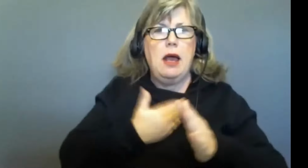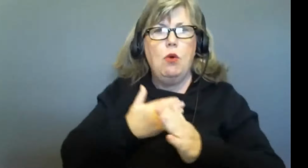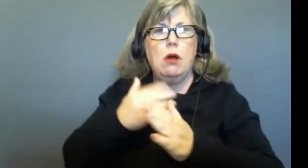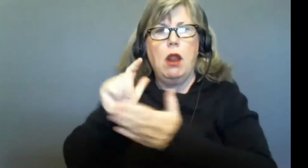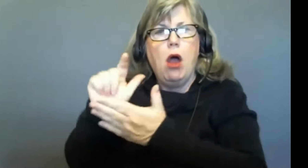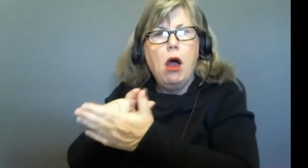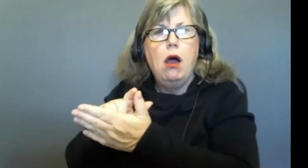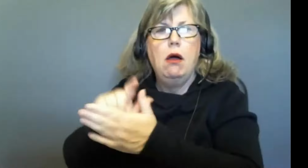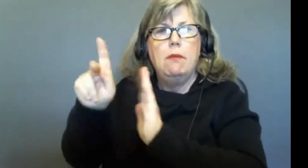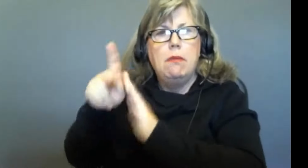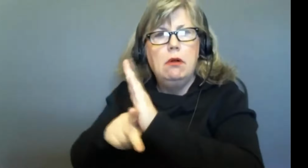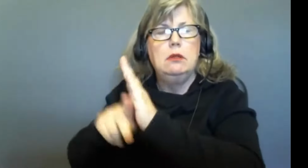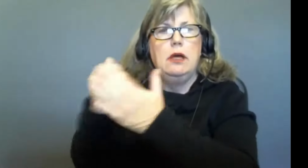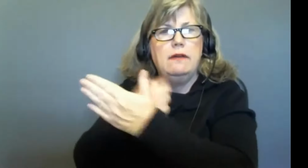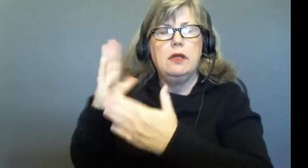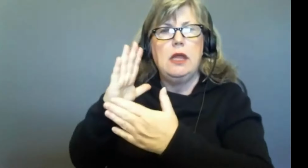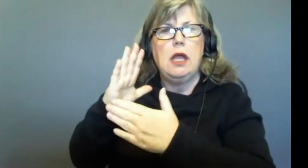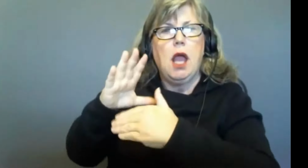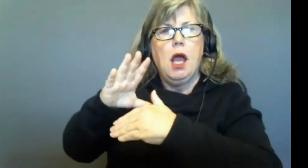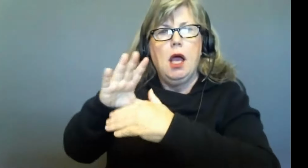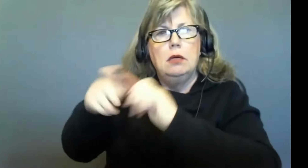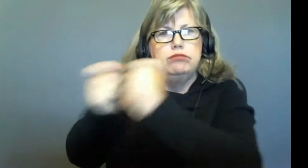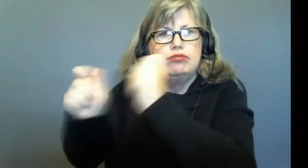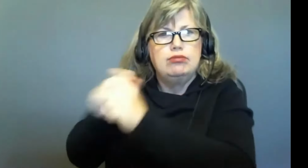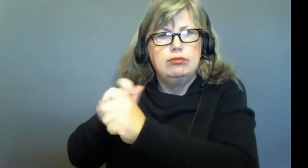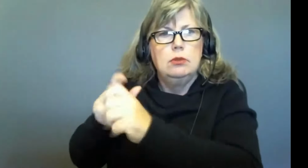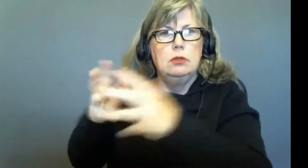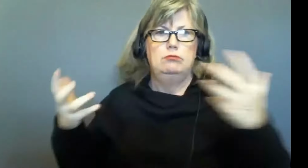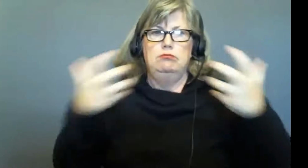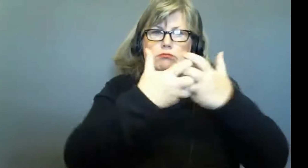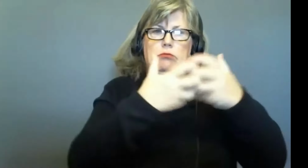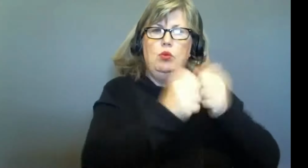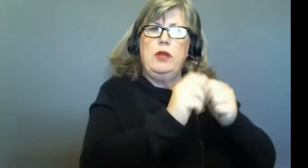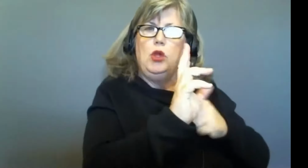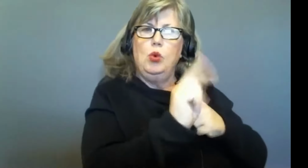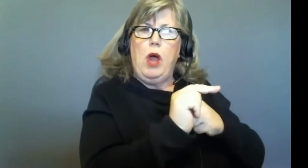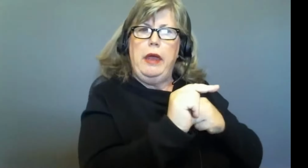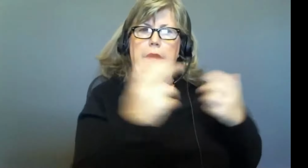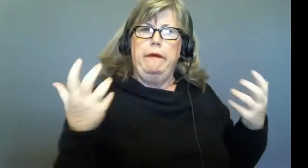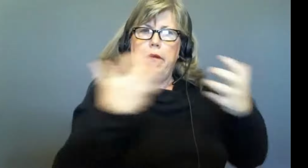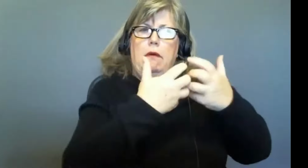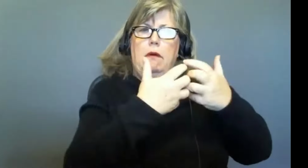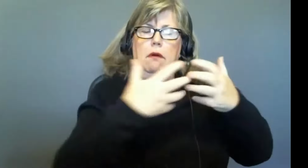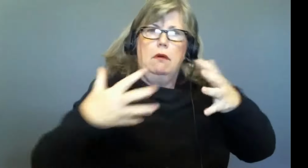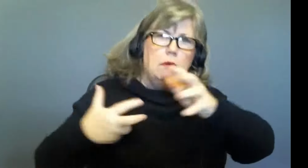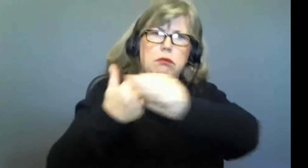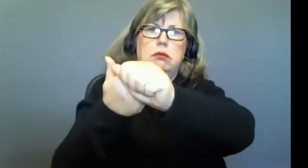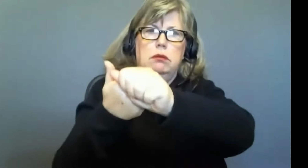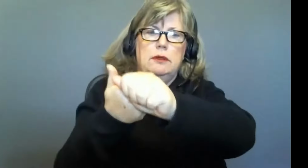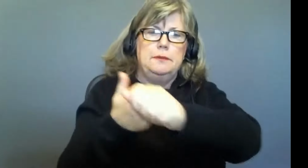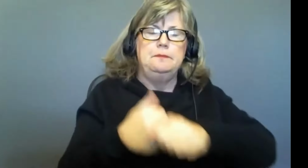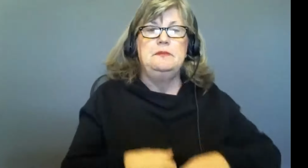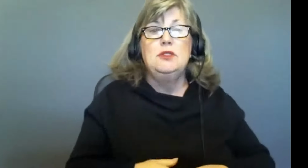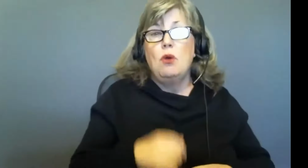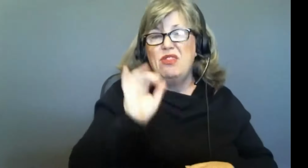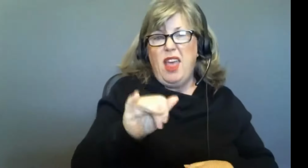to really protect and guarantee the rights of older persons. So with that, I'll wrap up my commentary.